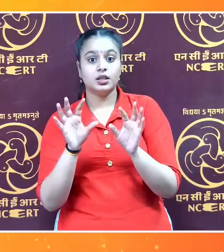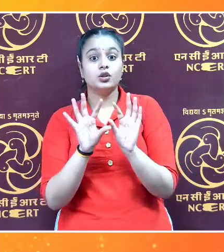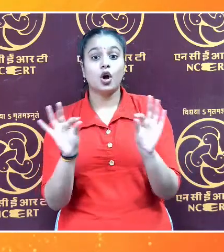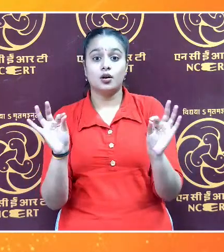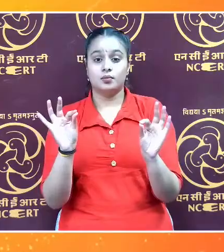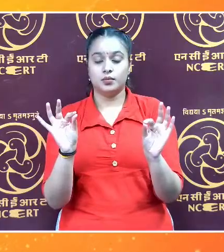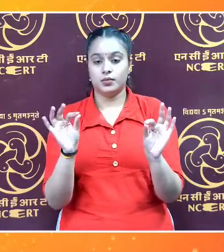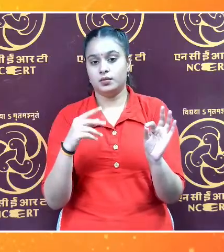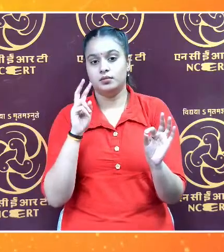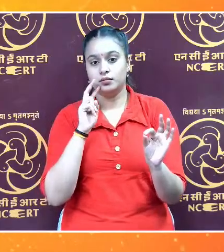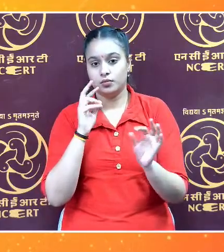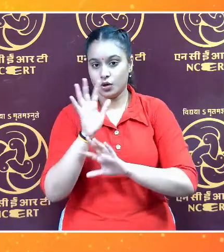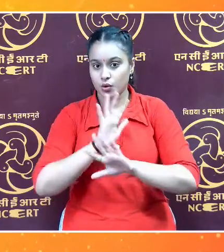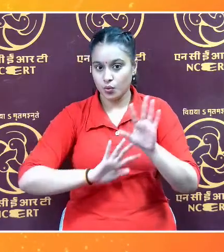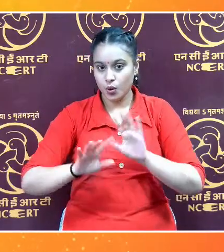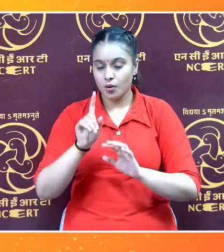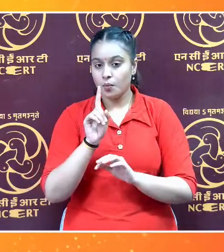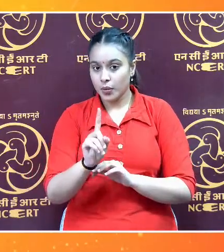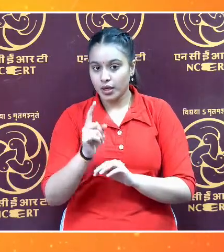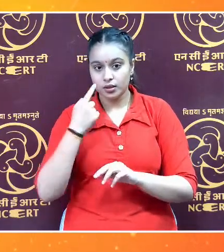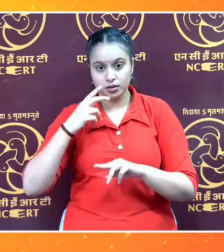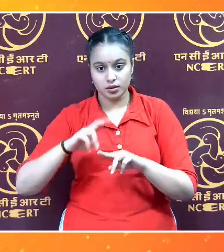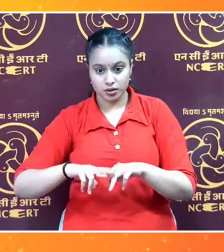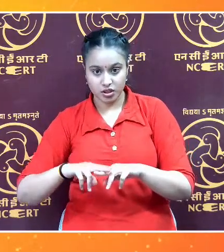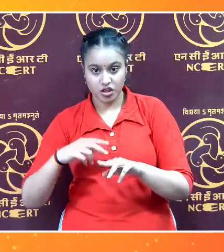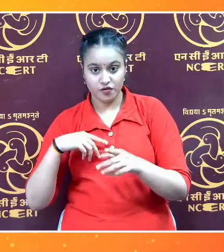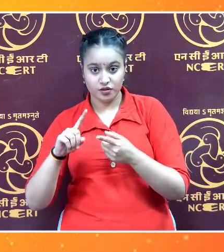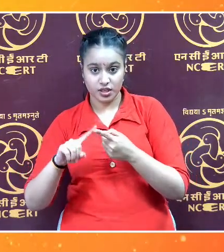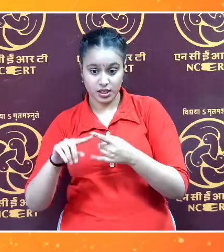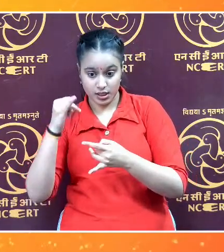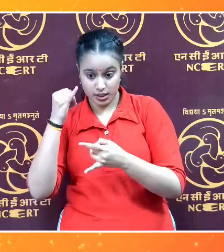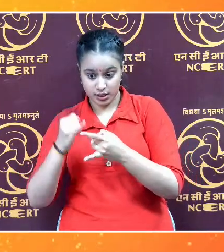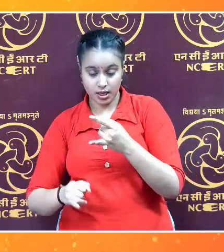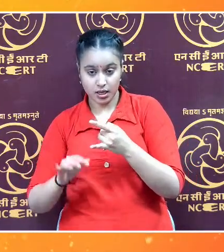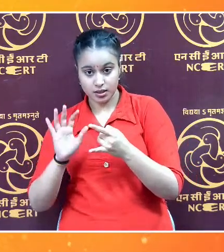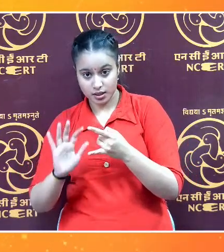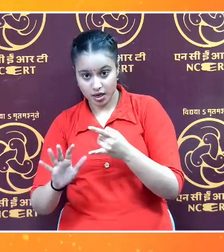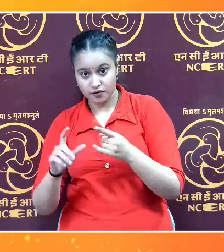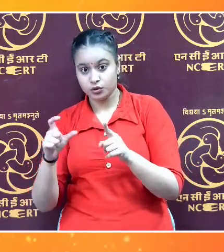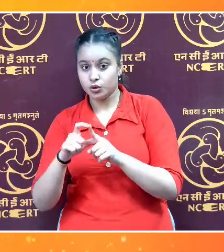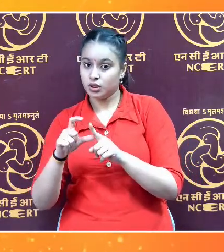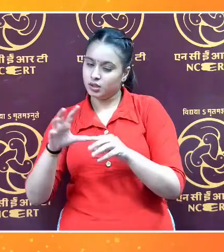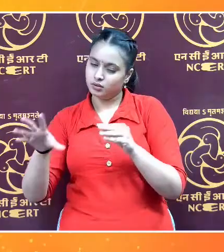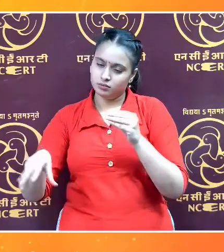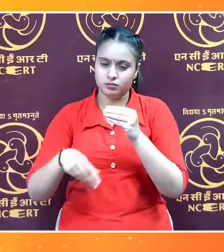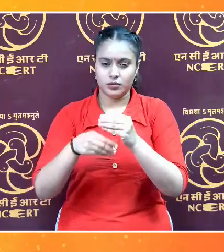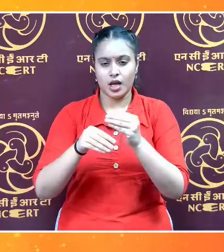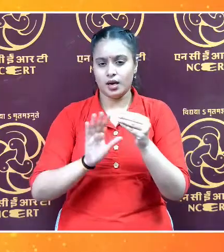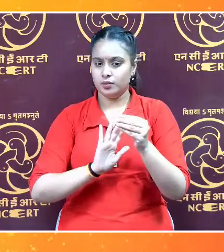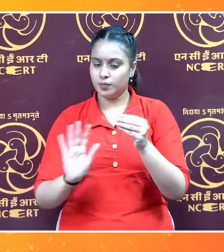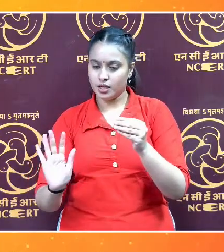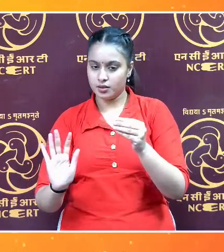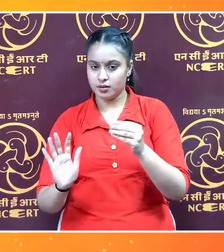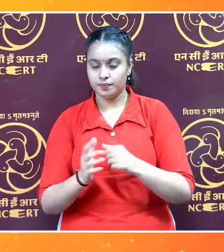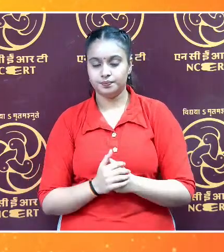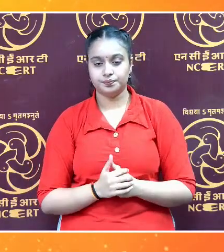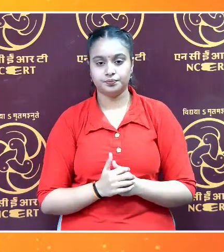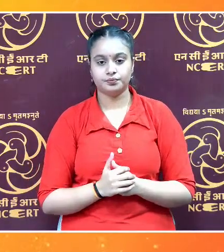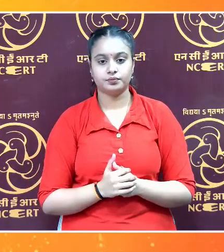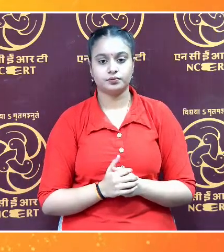Yes. But when it is ending with d, with e, we are ending with d. Yes. Just putting d there, Yes. like